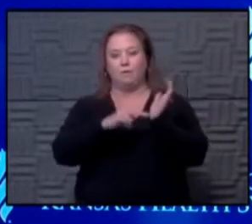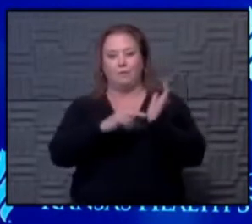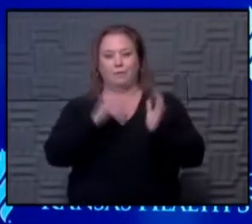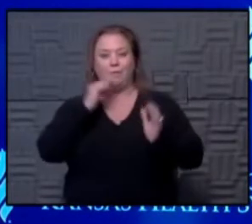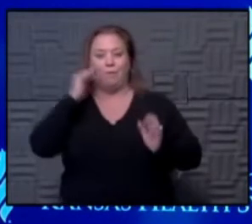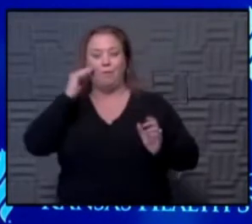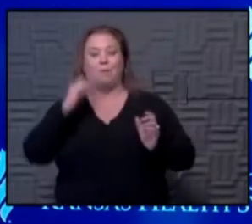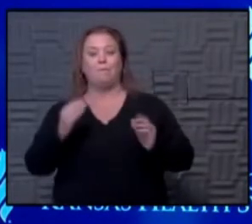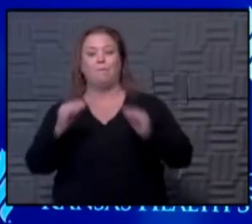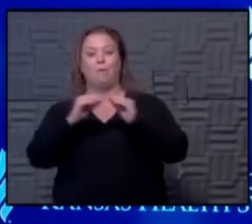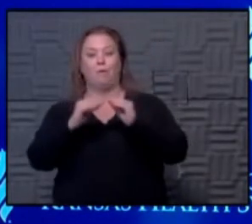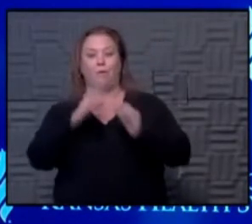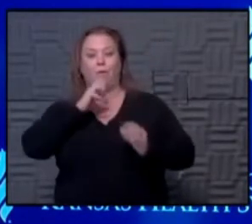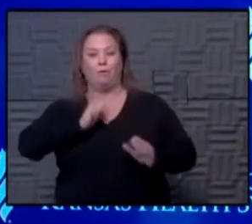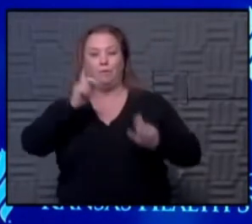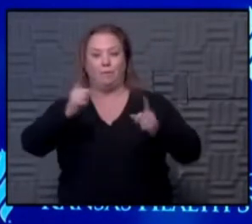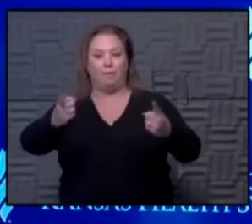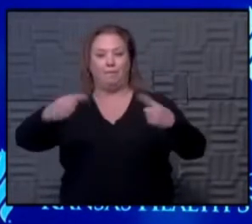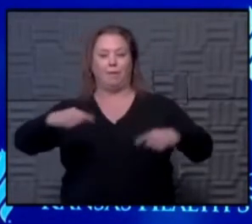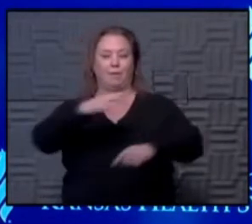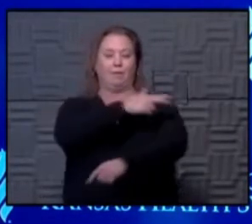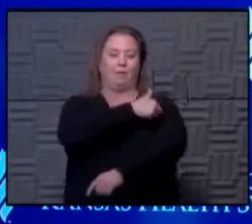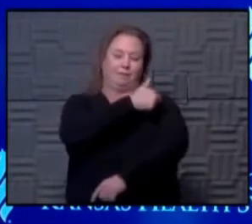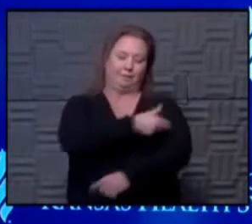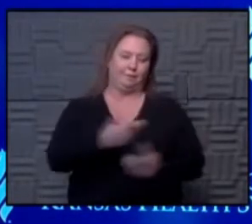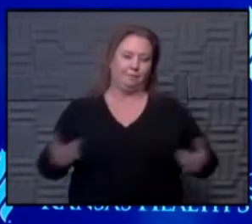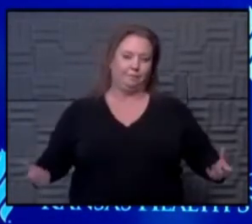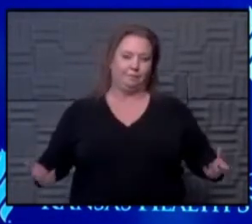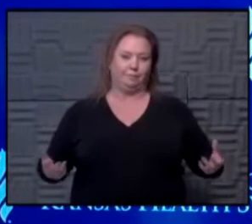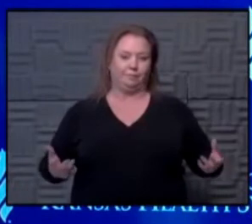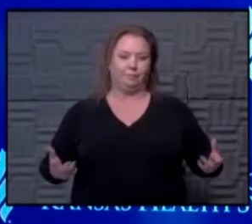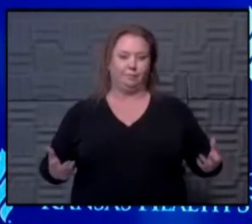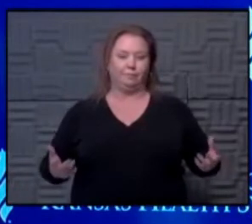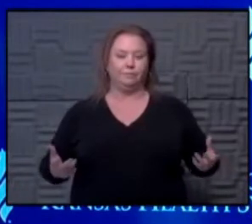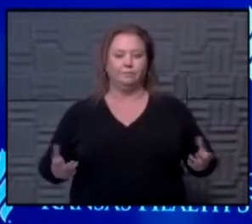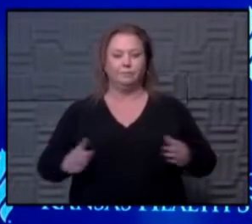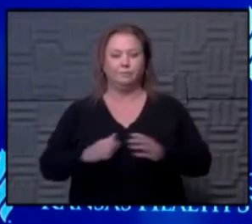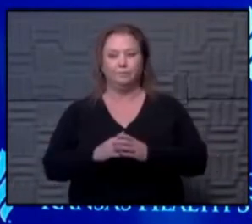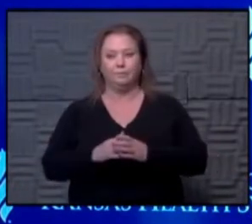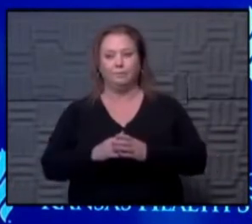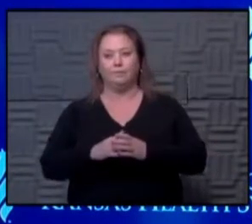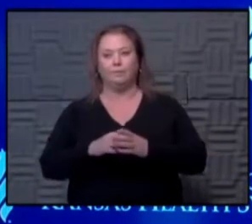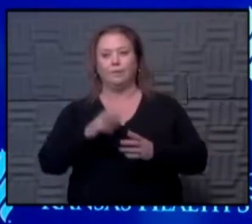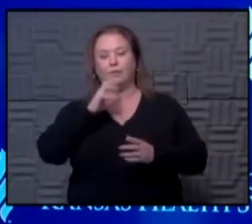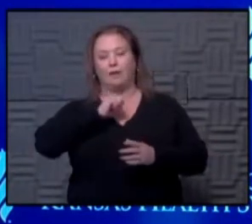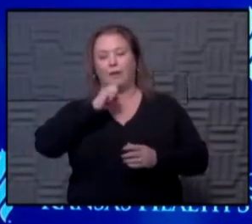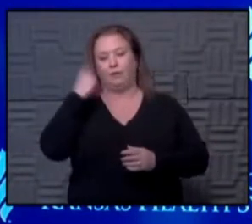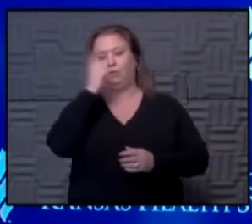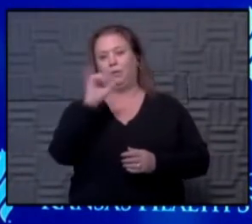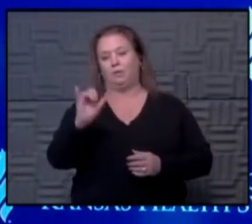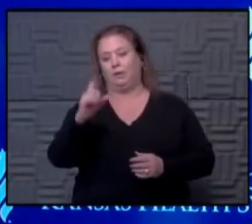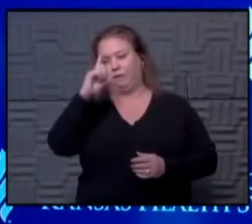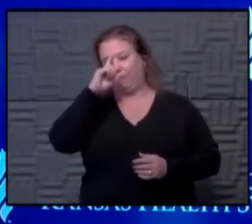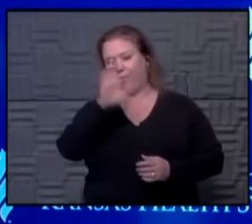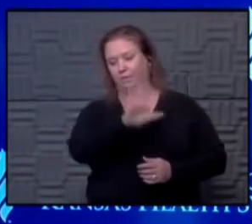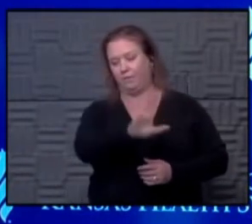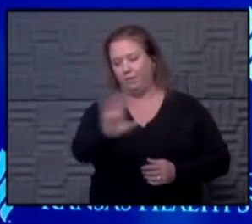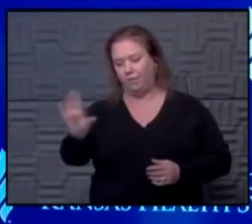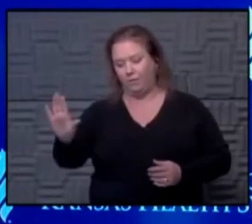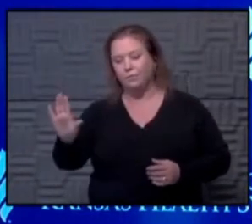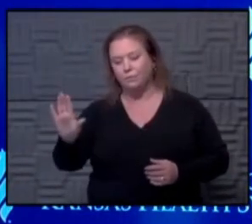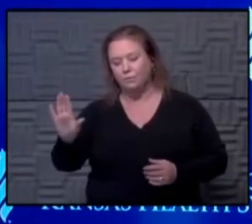hospital. So that's maybe a long-winded answer to the question of what does the age look like for those